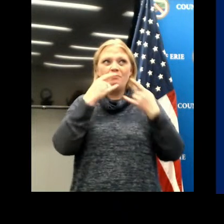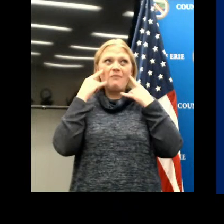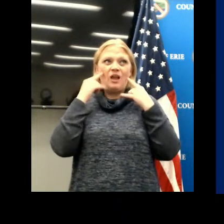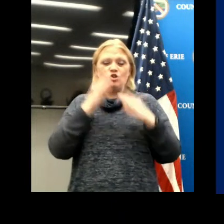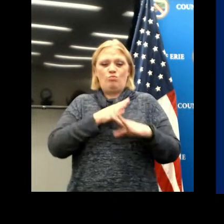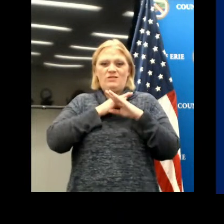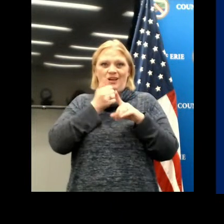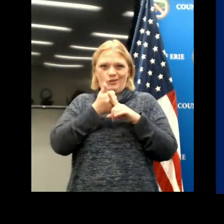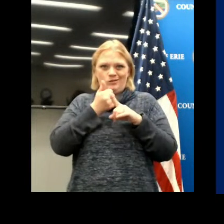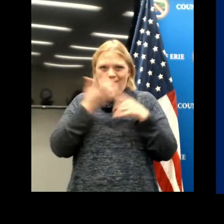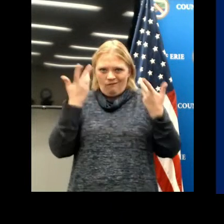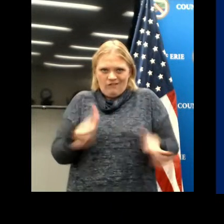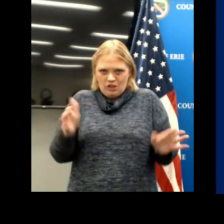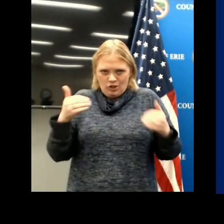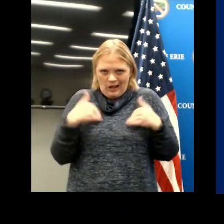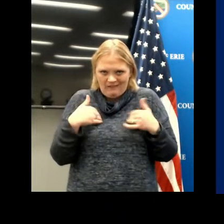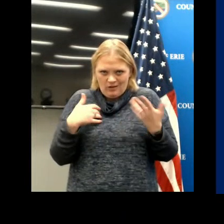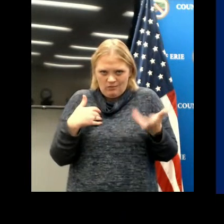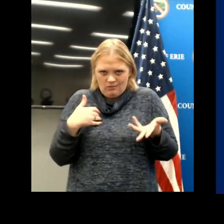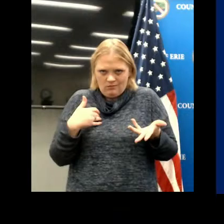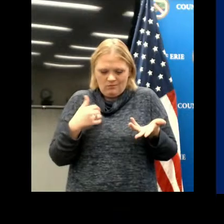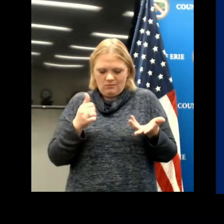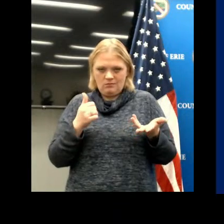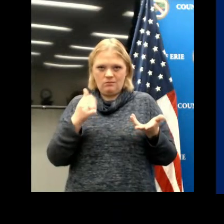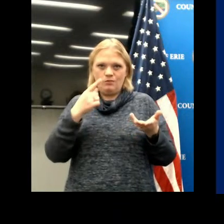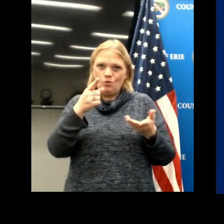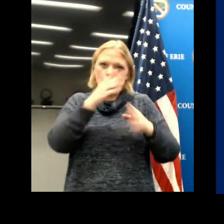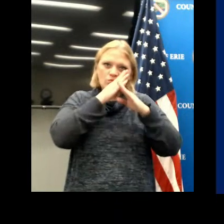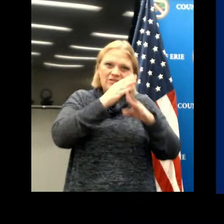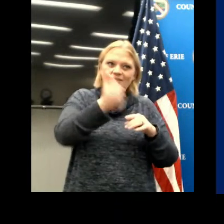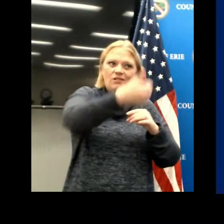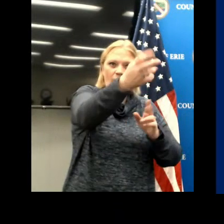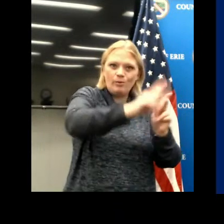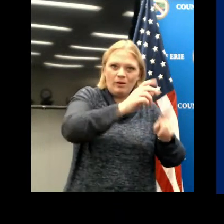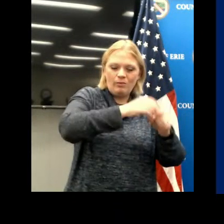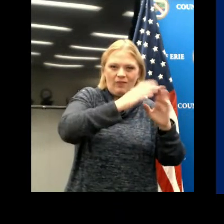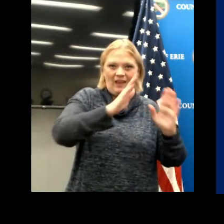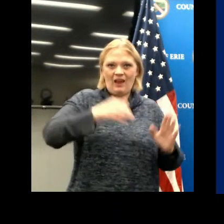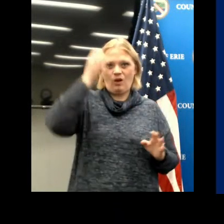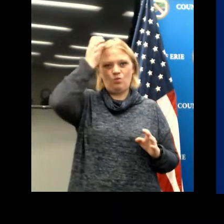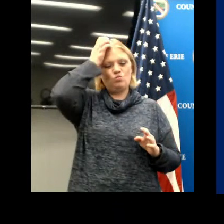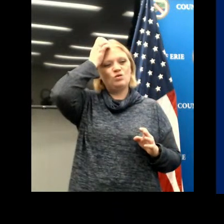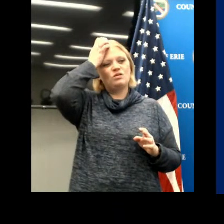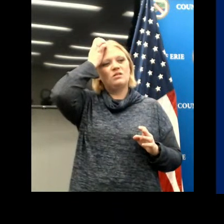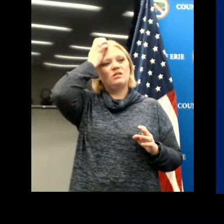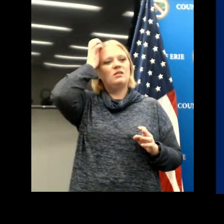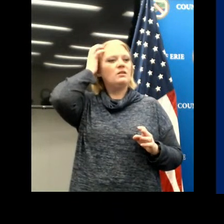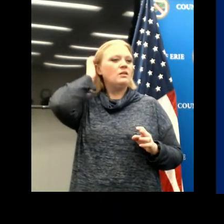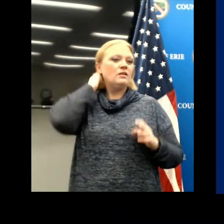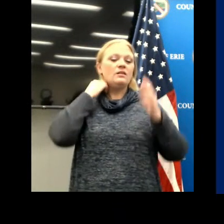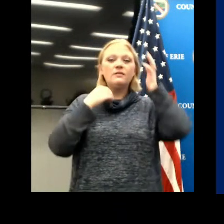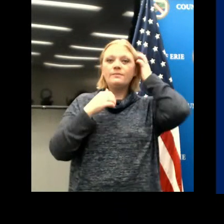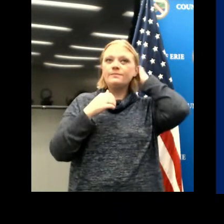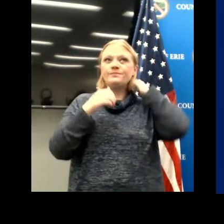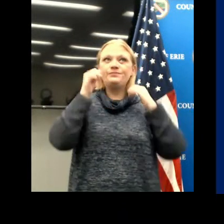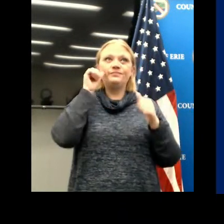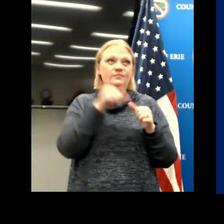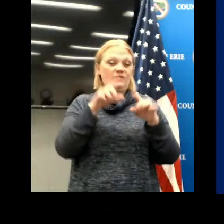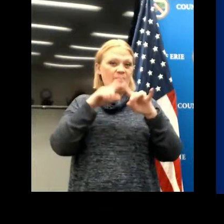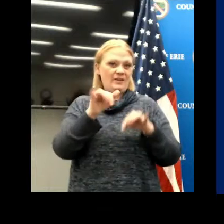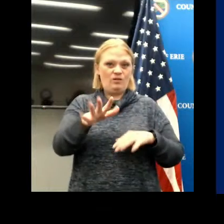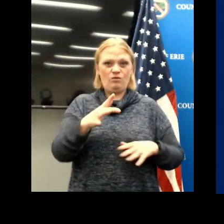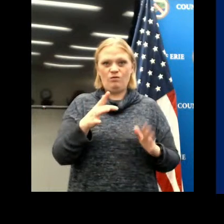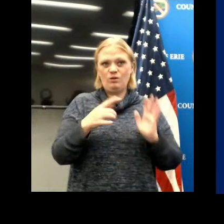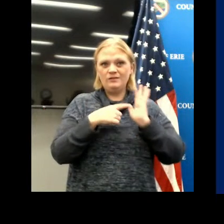because you already have COVID-19. You're wearing it to protect other people in your house. And remember, if depending on your symptoms